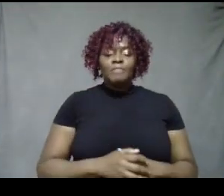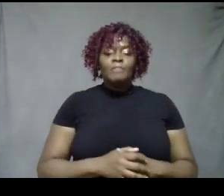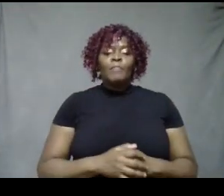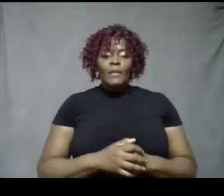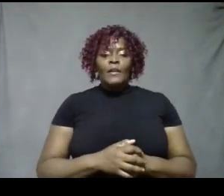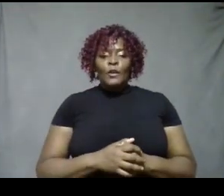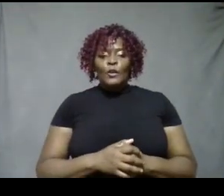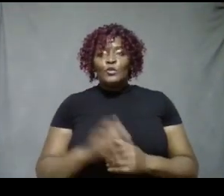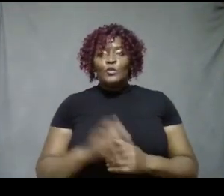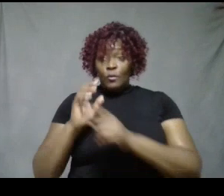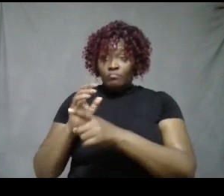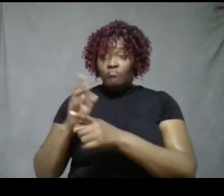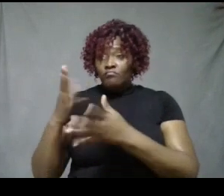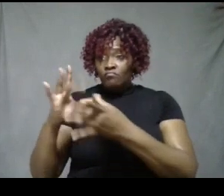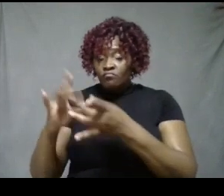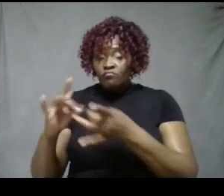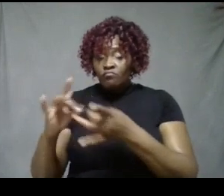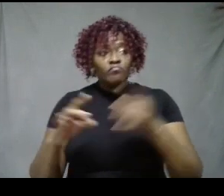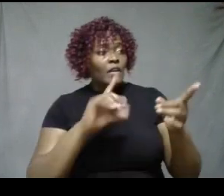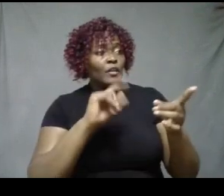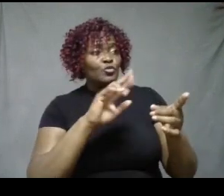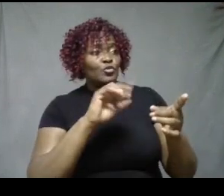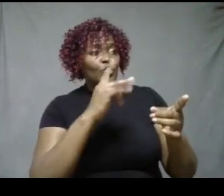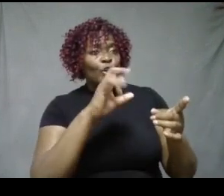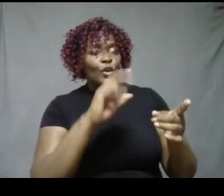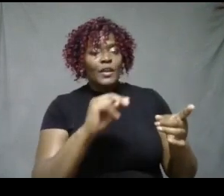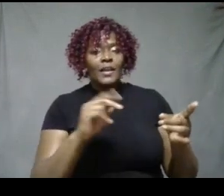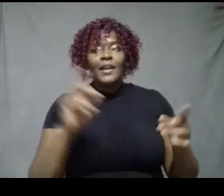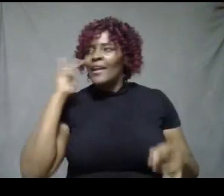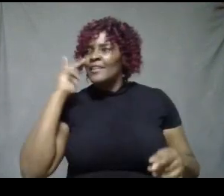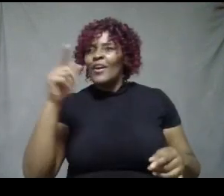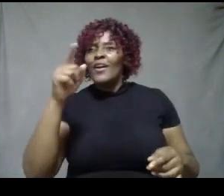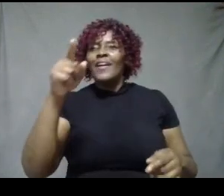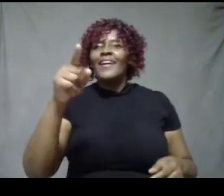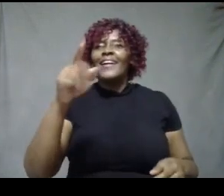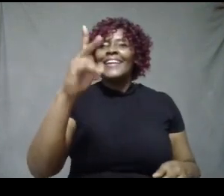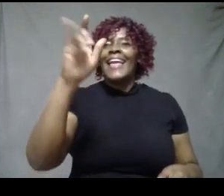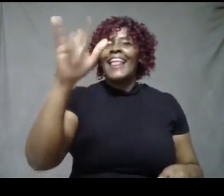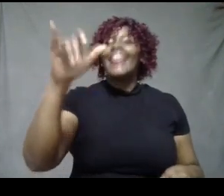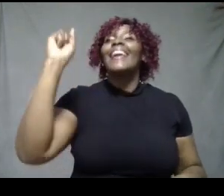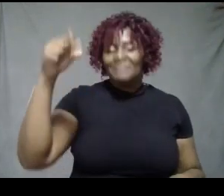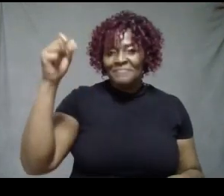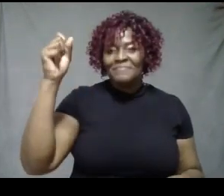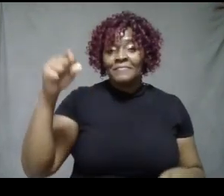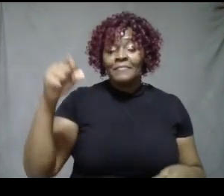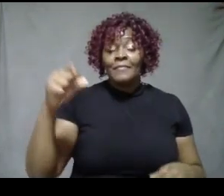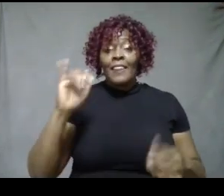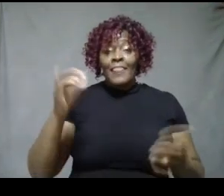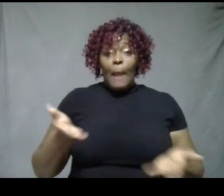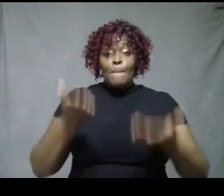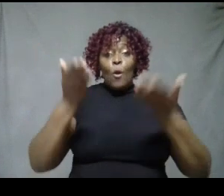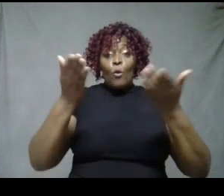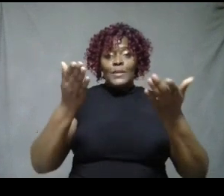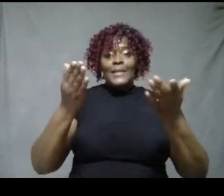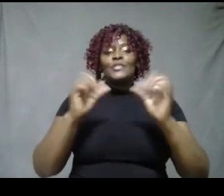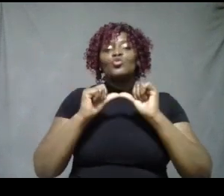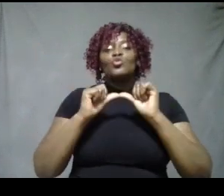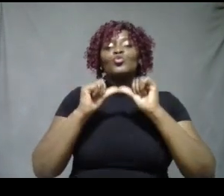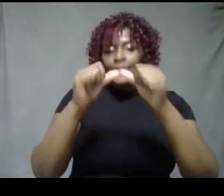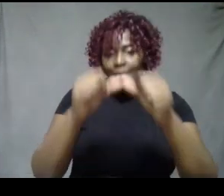from you, Vice Mayor, Commissioner Turkin, and the head nod I saw from Commissioner Kelly, the motion would be to continue this